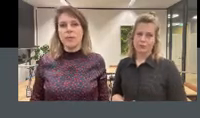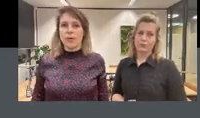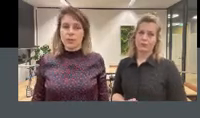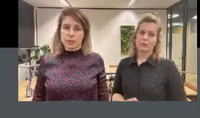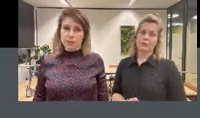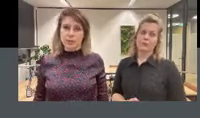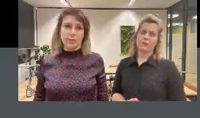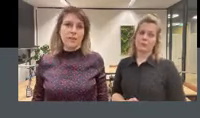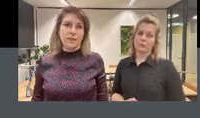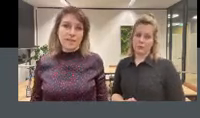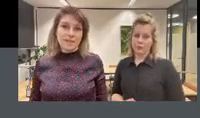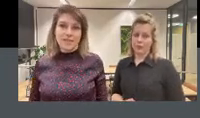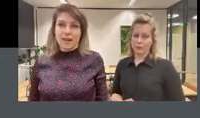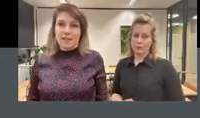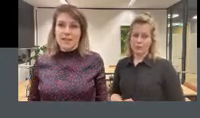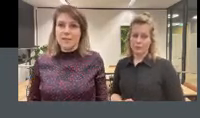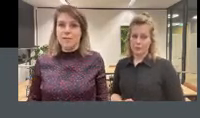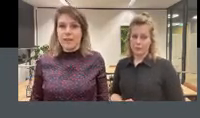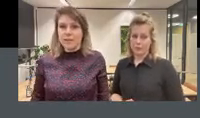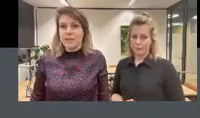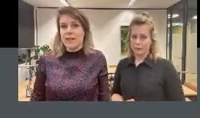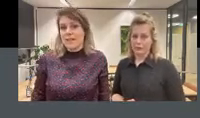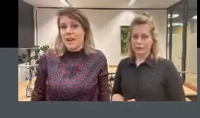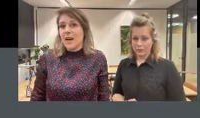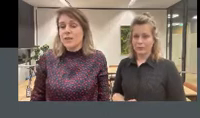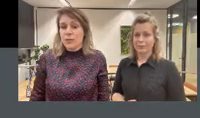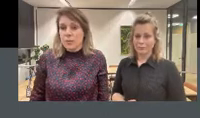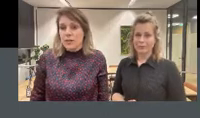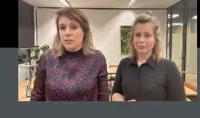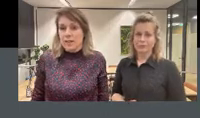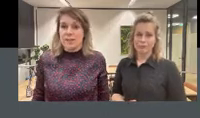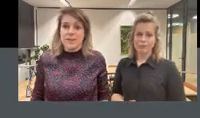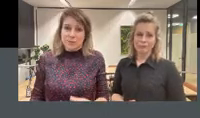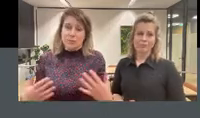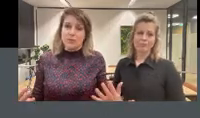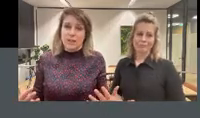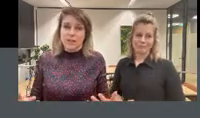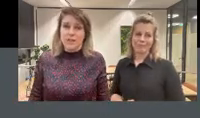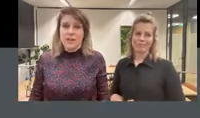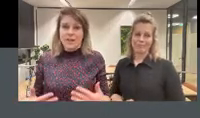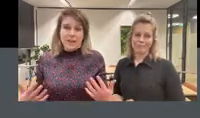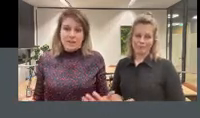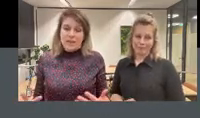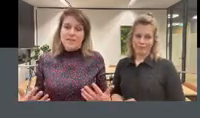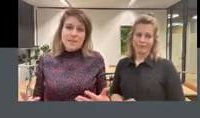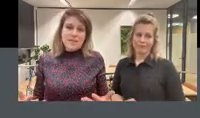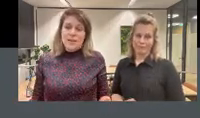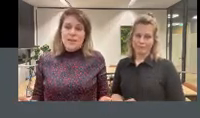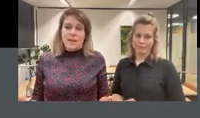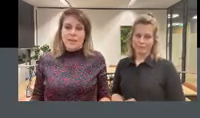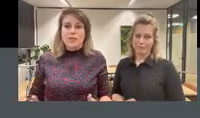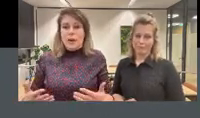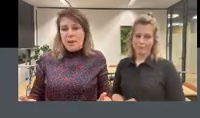intensive trauma-focused treatment for adolescents lies in the fact that there is a high dropout rate in this population.